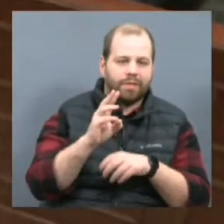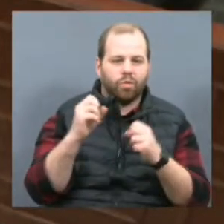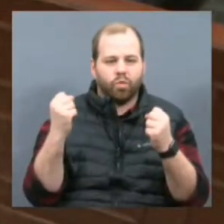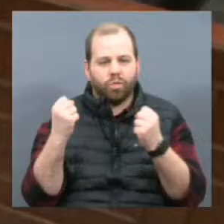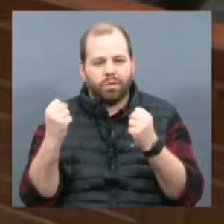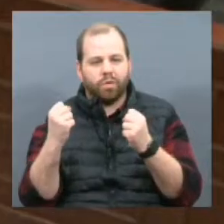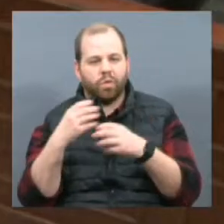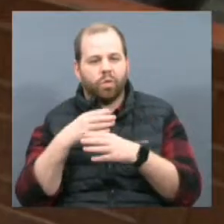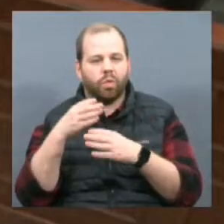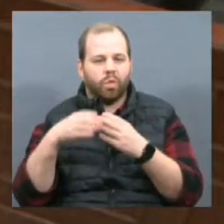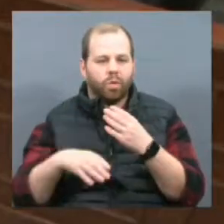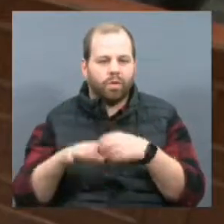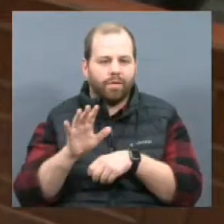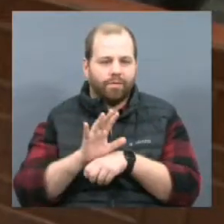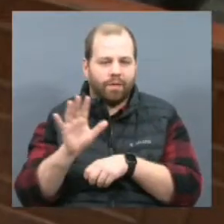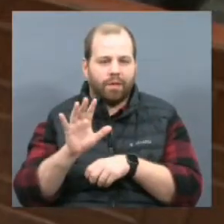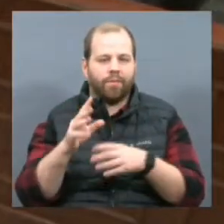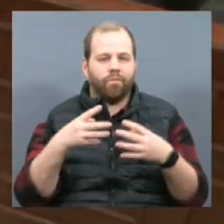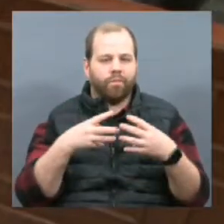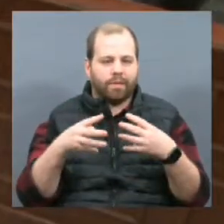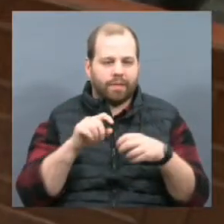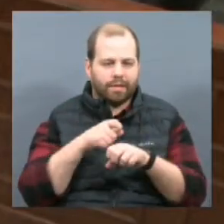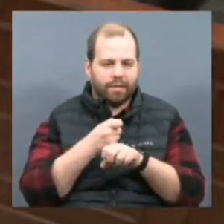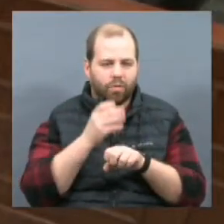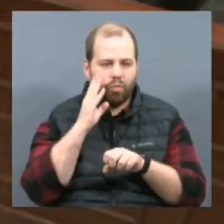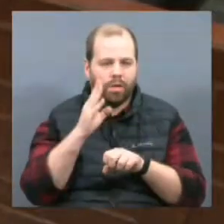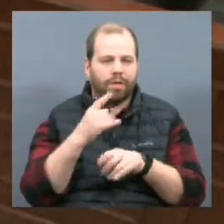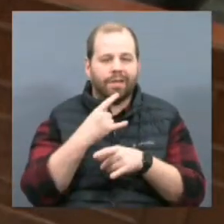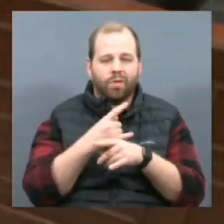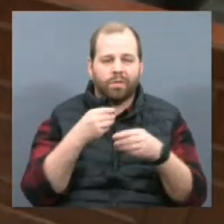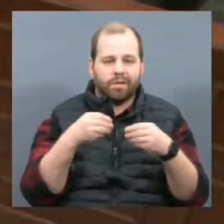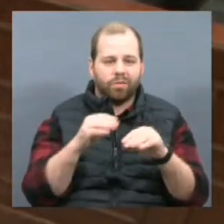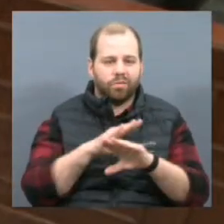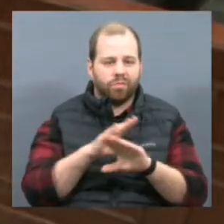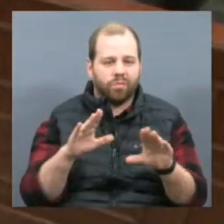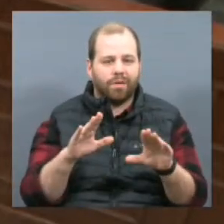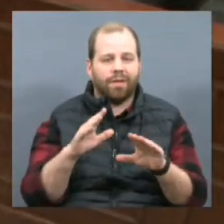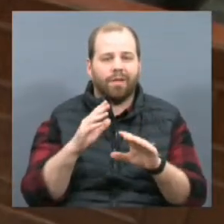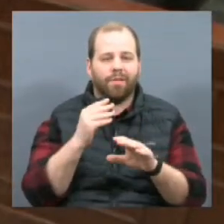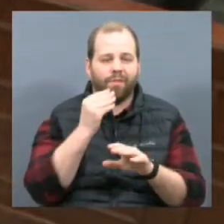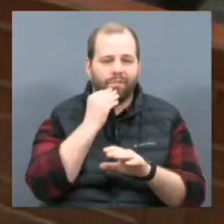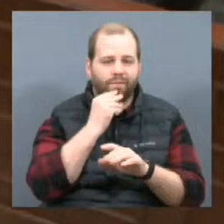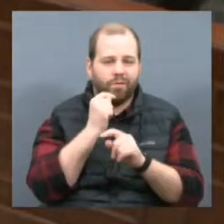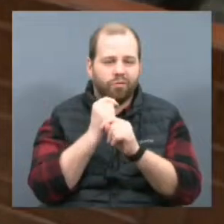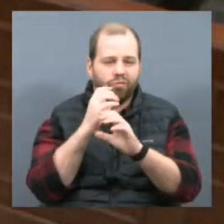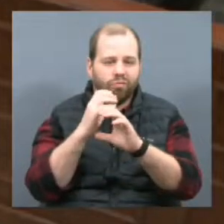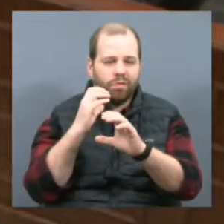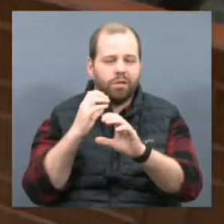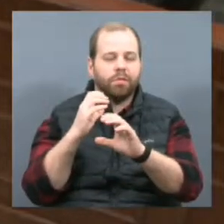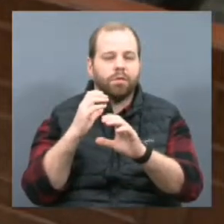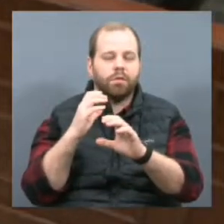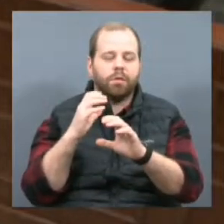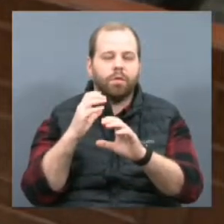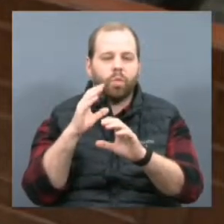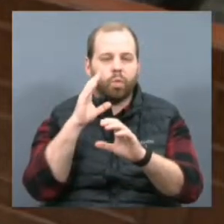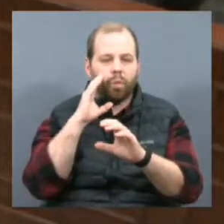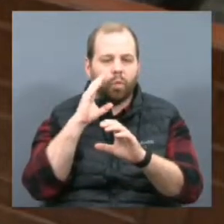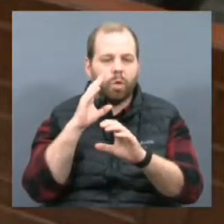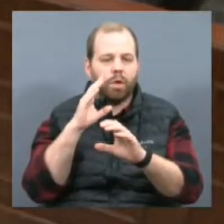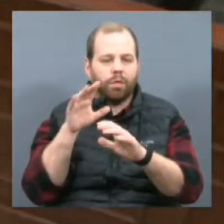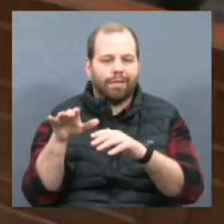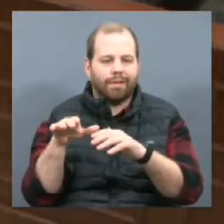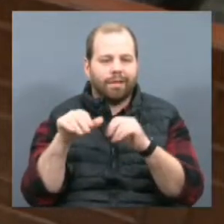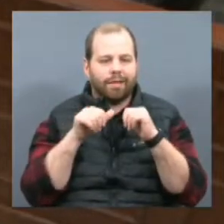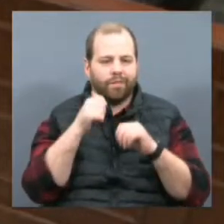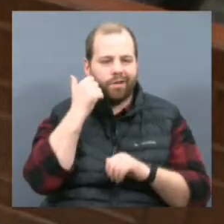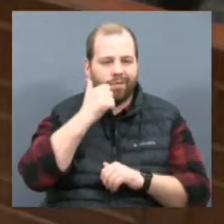gated. There'll be no alcohol sales, and the food trucks will leave at the end of every business day. I believe